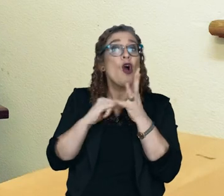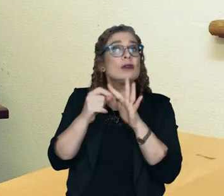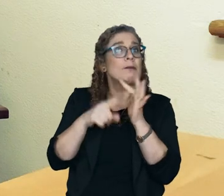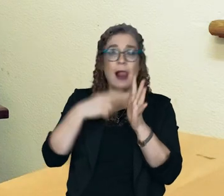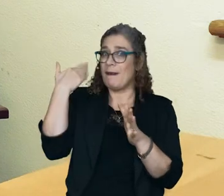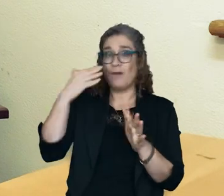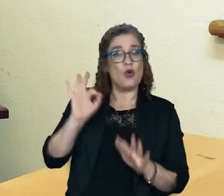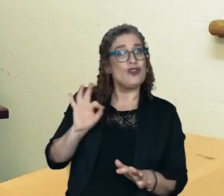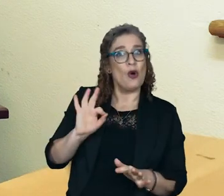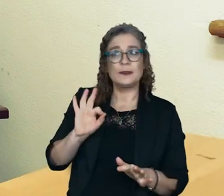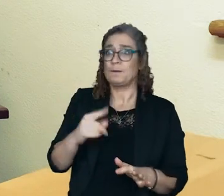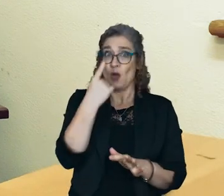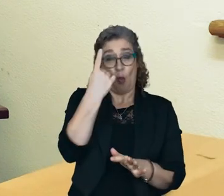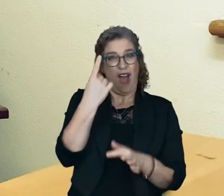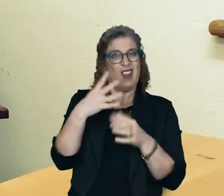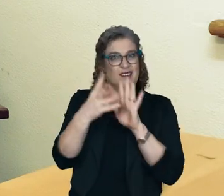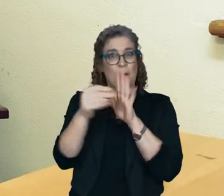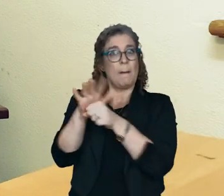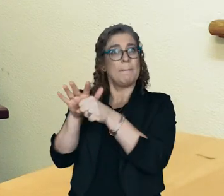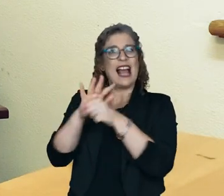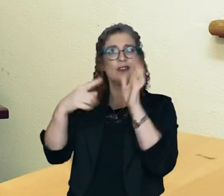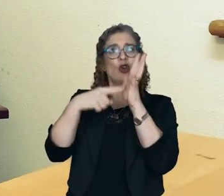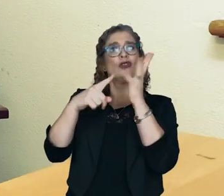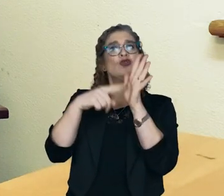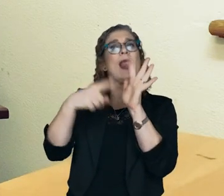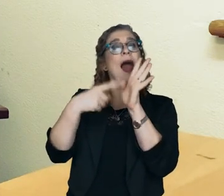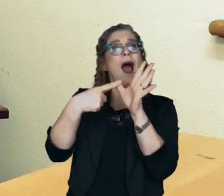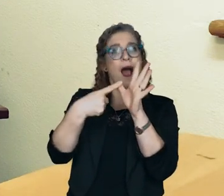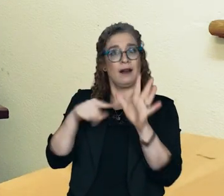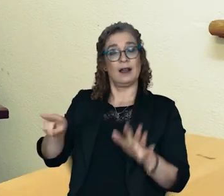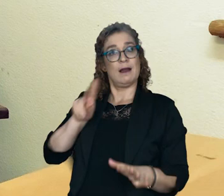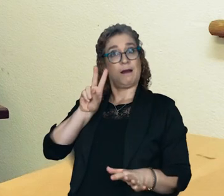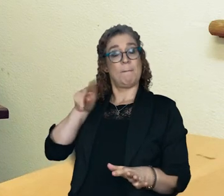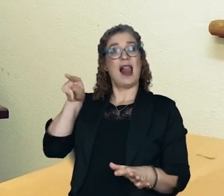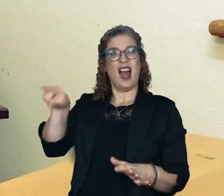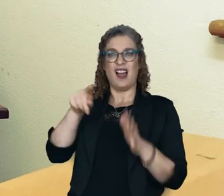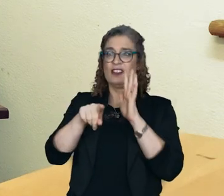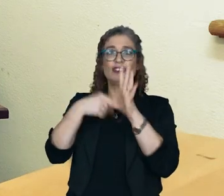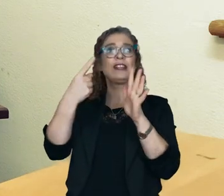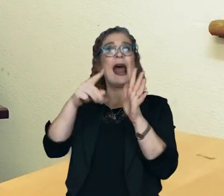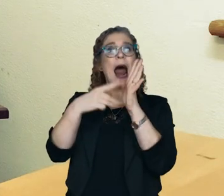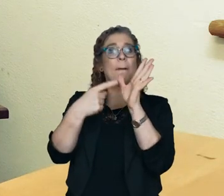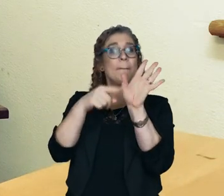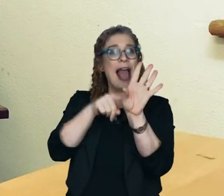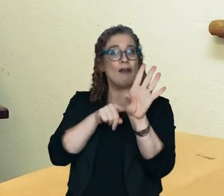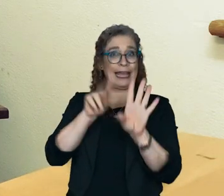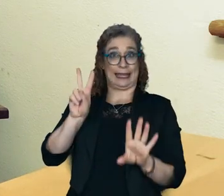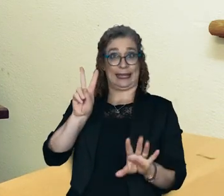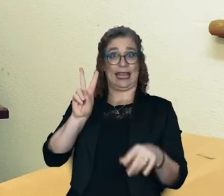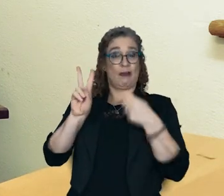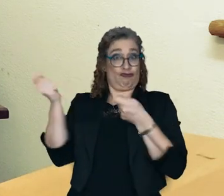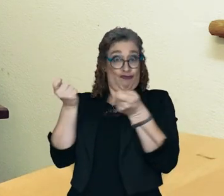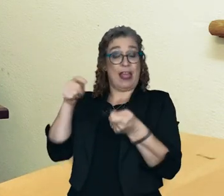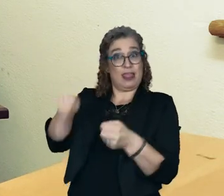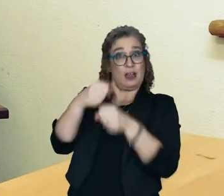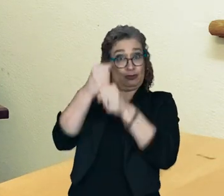ones that I visited is a place called Tulawa. Tulawa is run by Jasper and Mary with their family. They have 4 children.